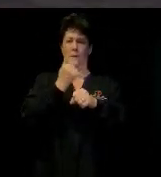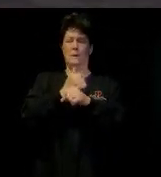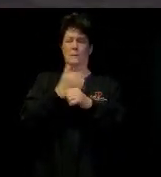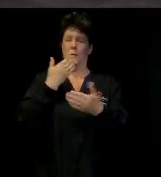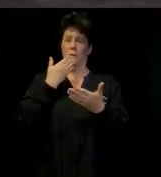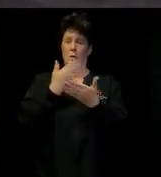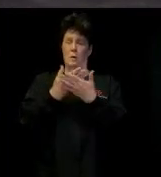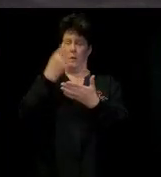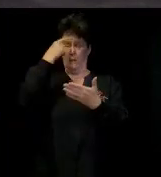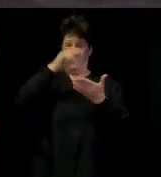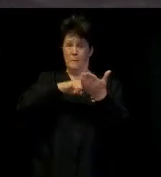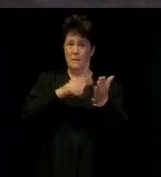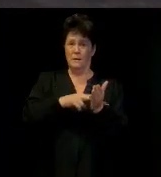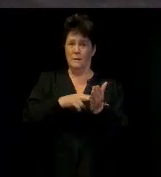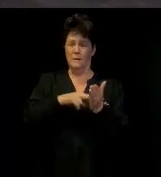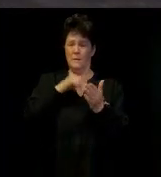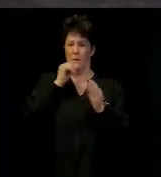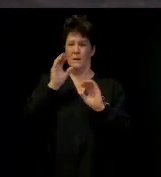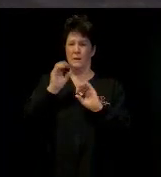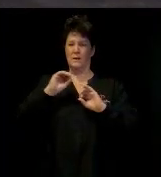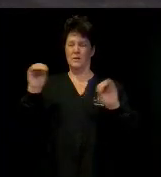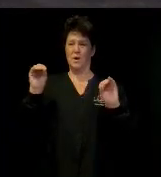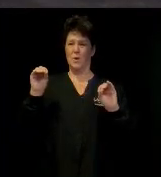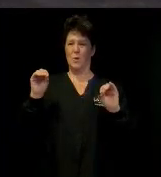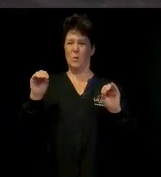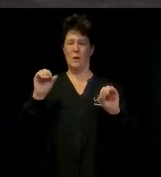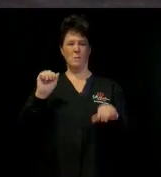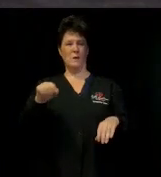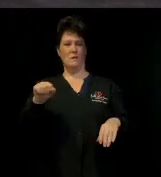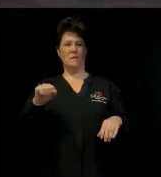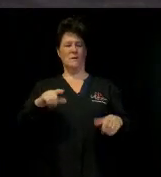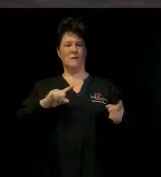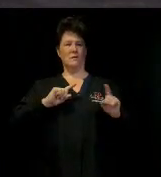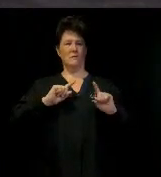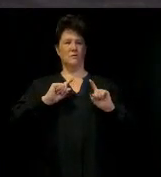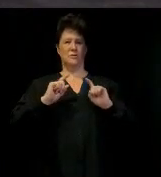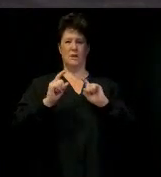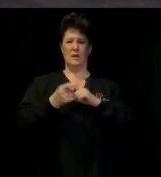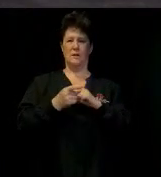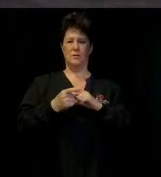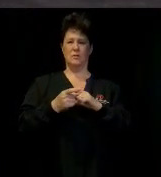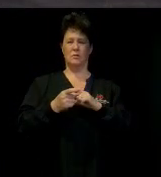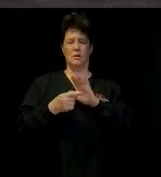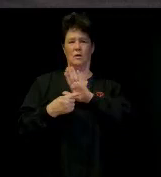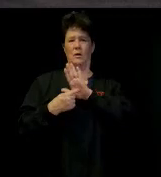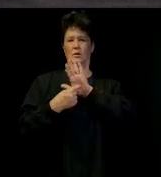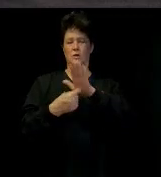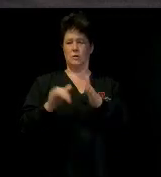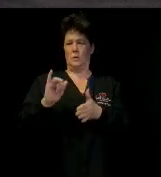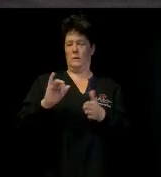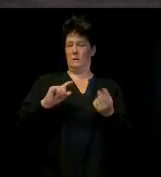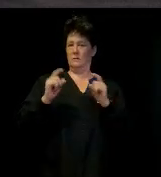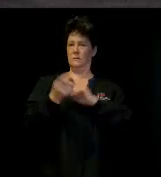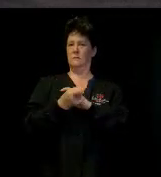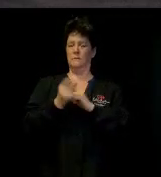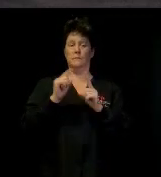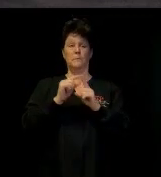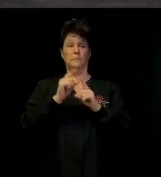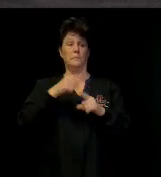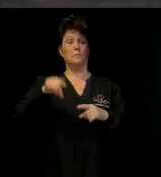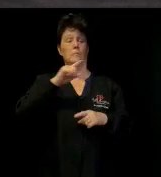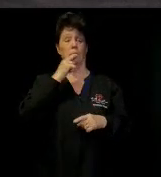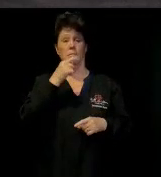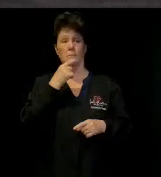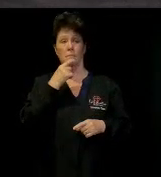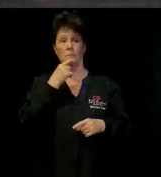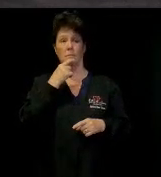but lack the ability to bring about transformation and demonstration of the Christianity we say we believe. The word we speak, we